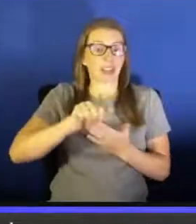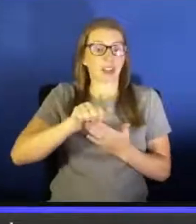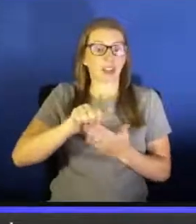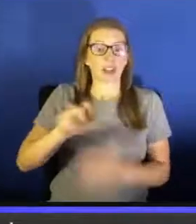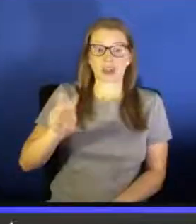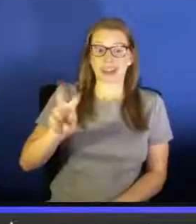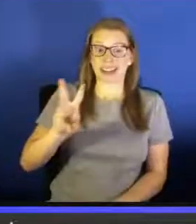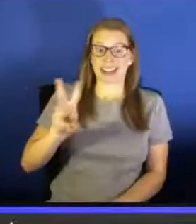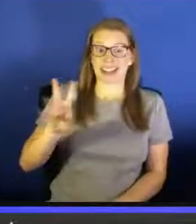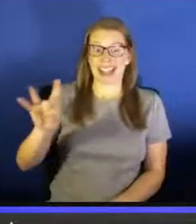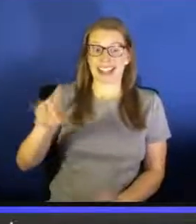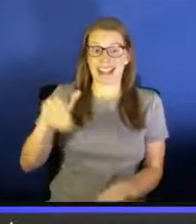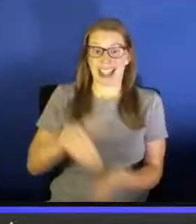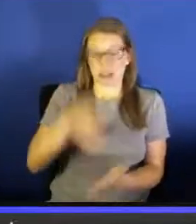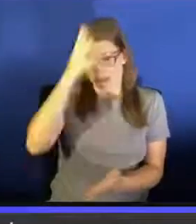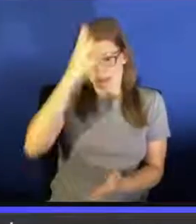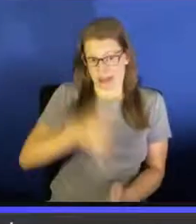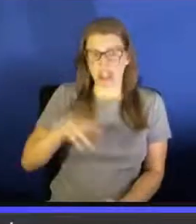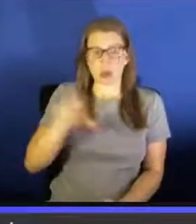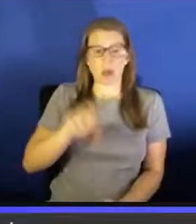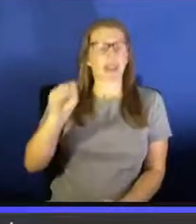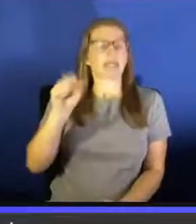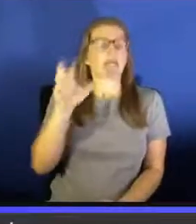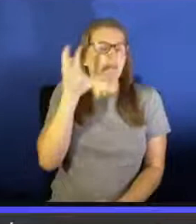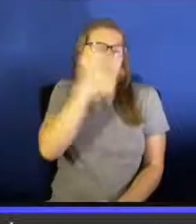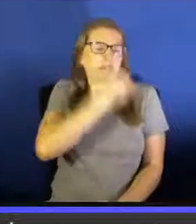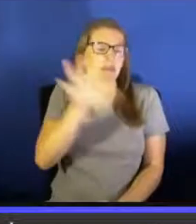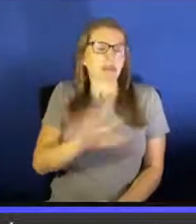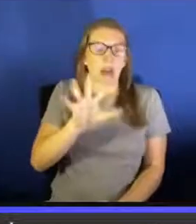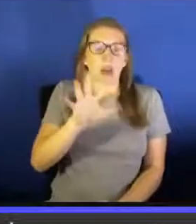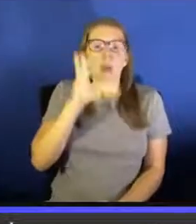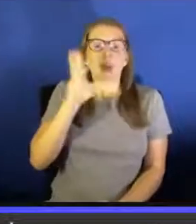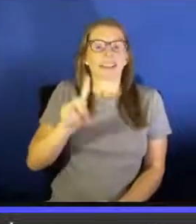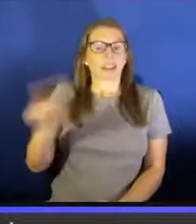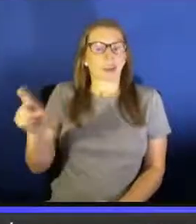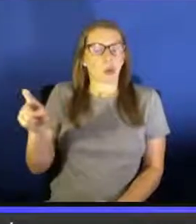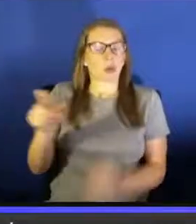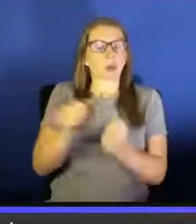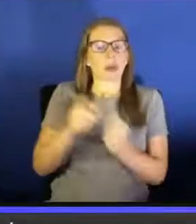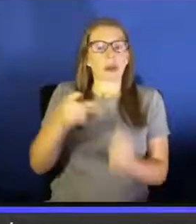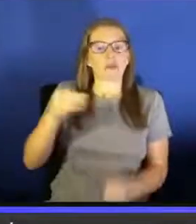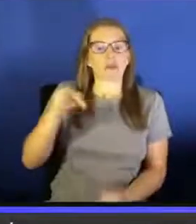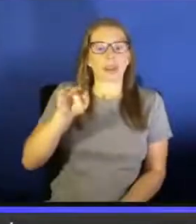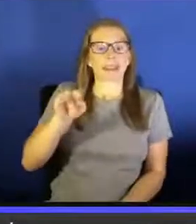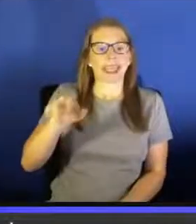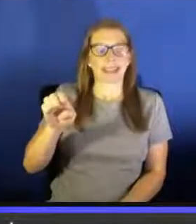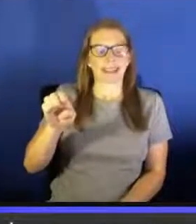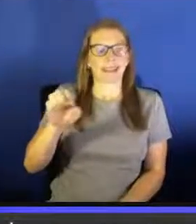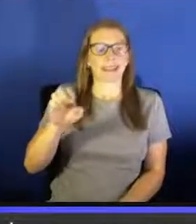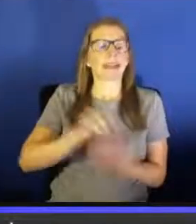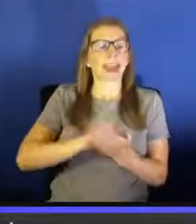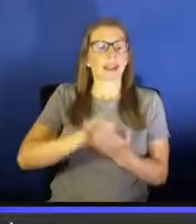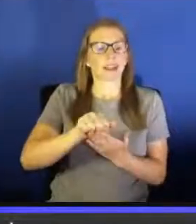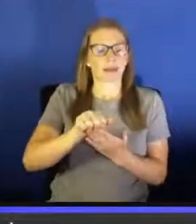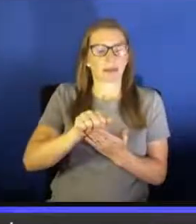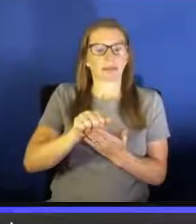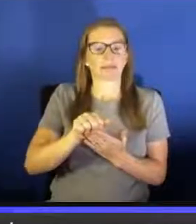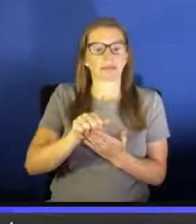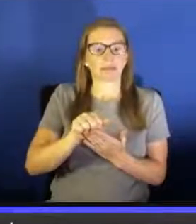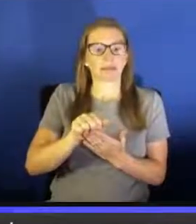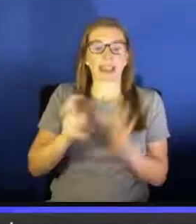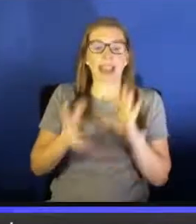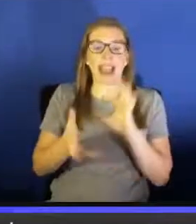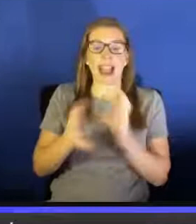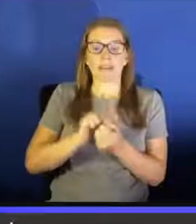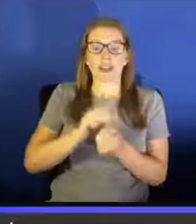in the United States will be diagnosed with prostate cancer. That's according to the American Cancer Society. The average age at the